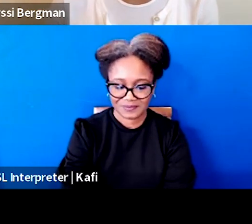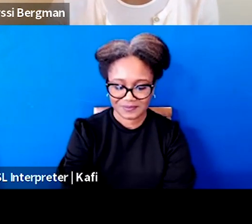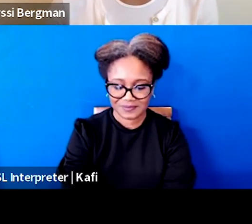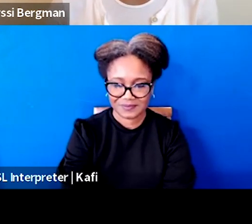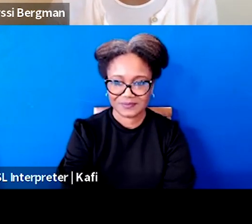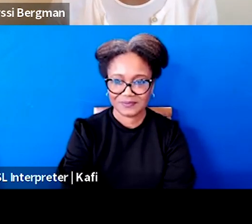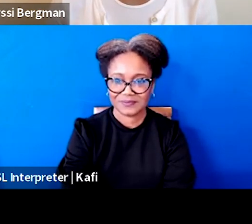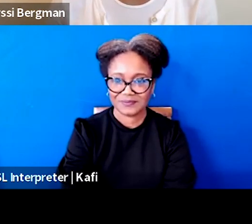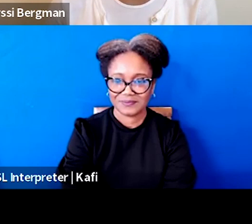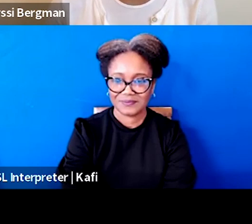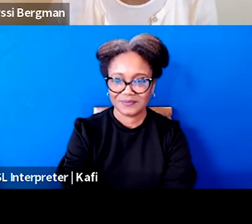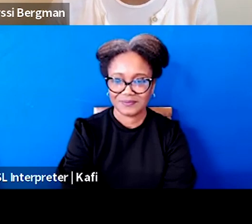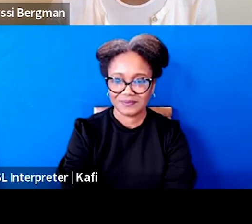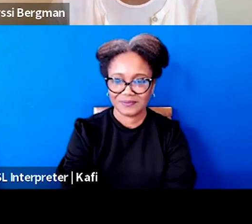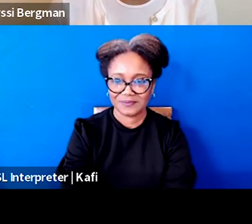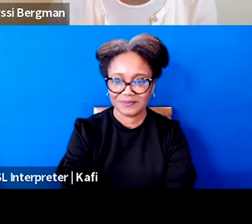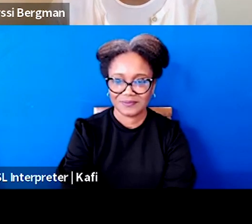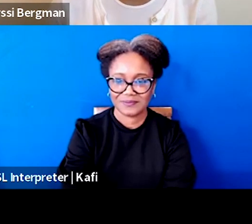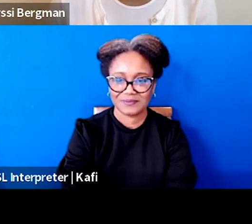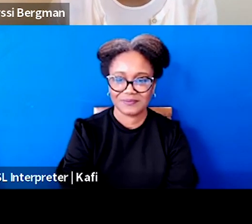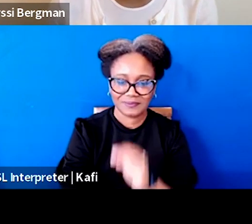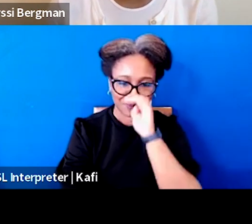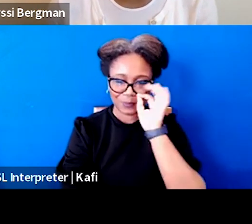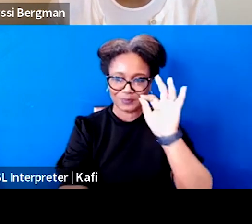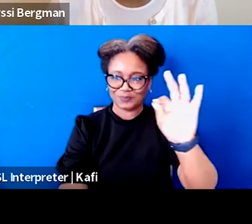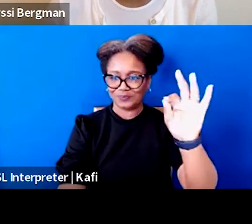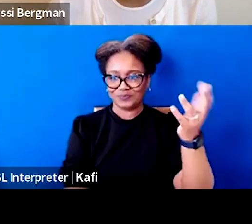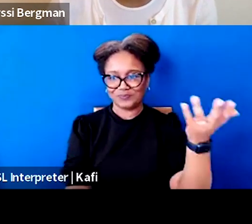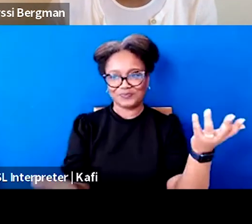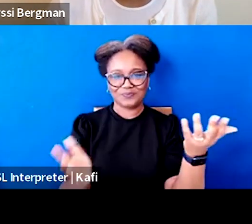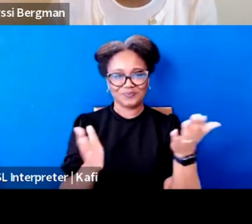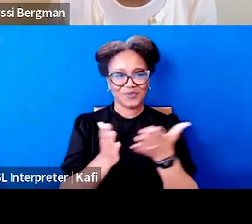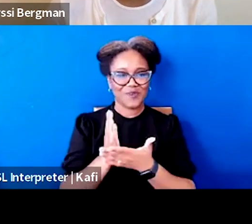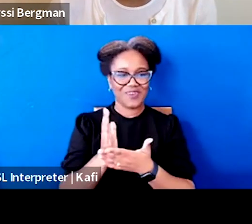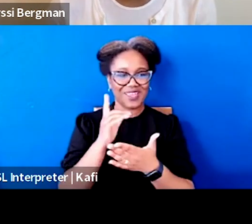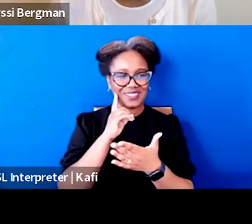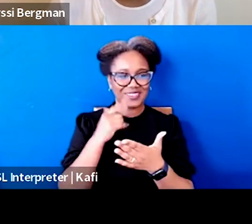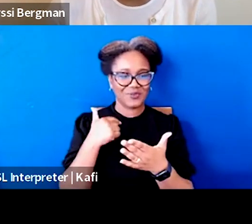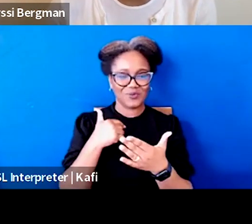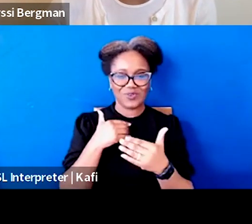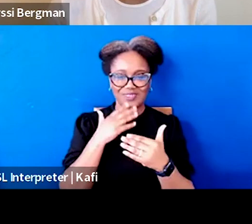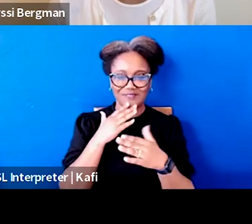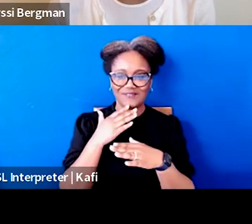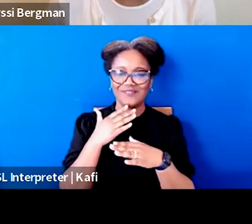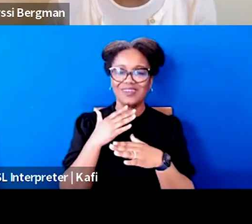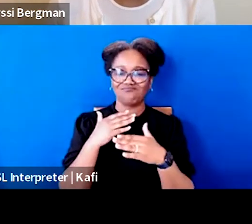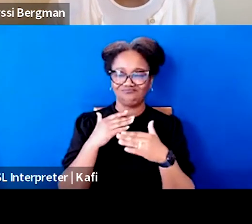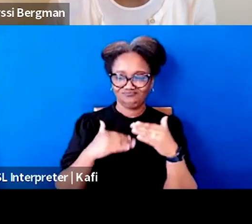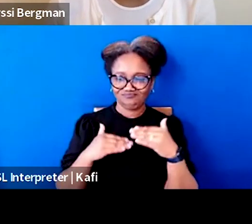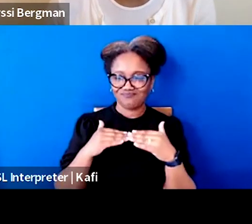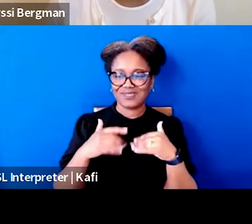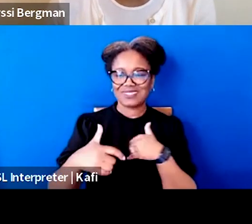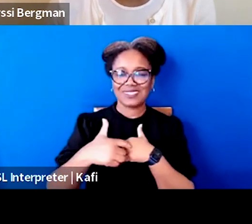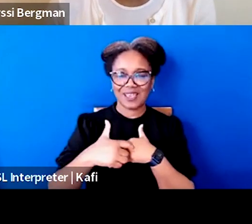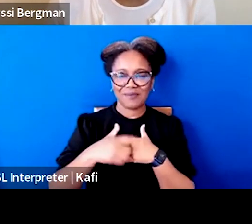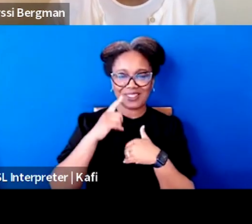All right, I think that we've reached our time. I think that our panelists need their time back. Thank you so